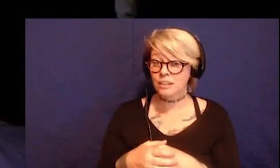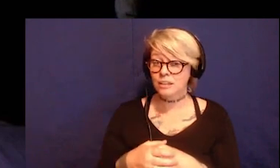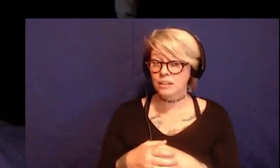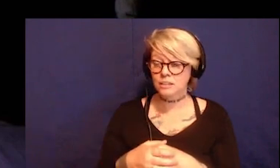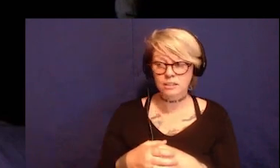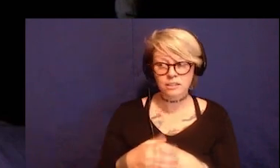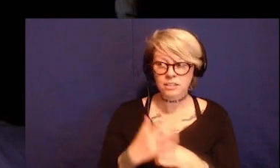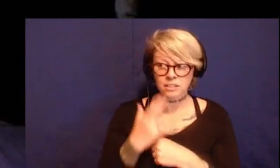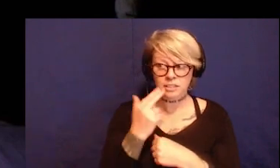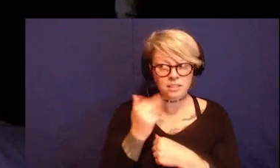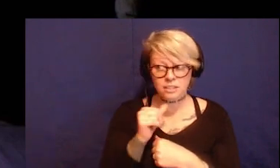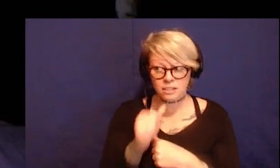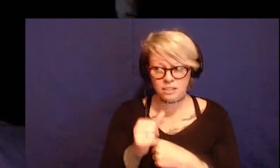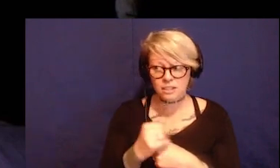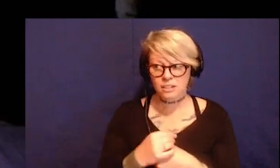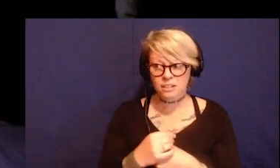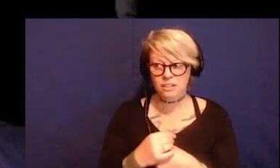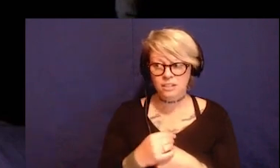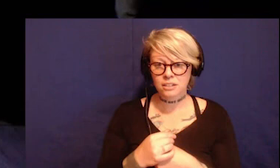This isn't funny.